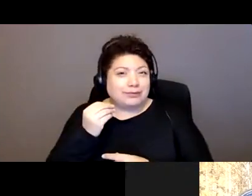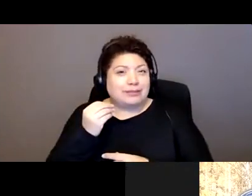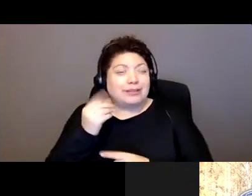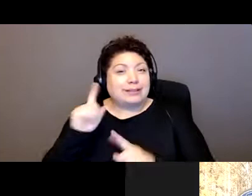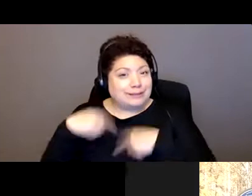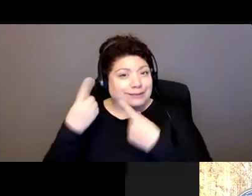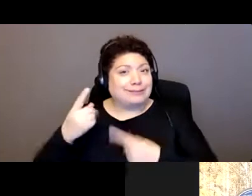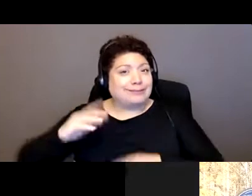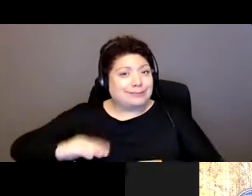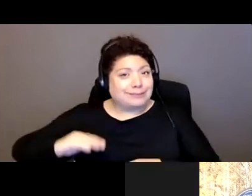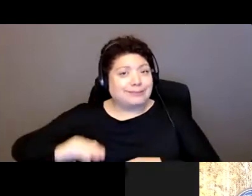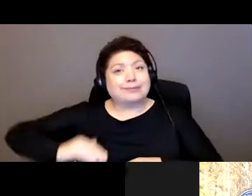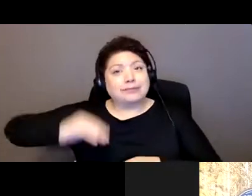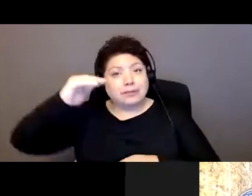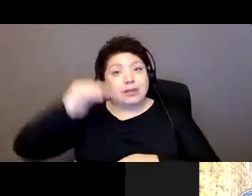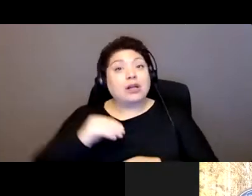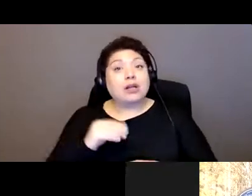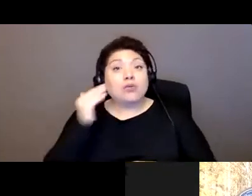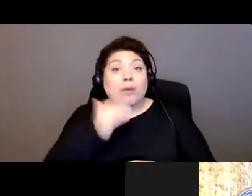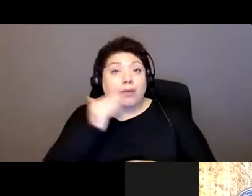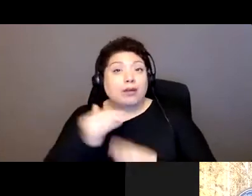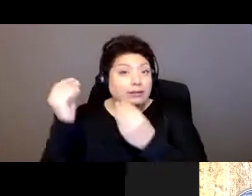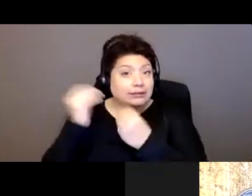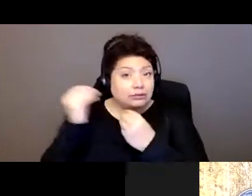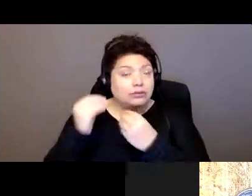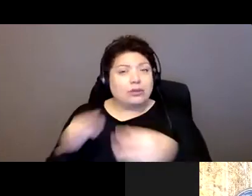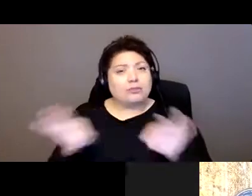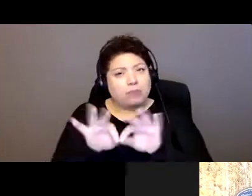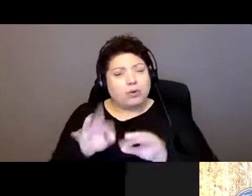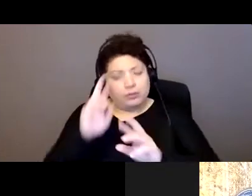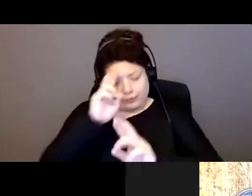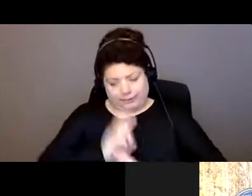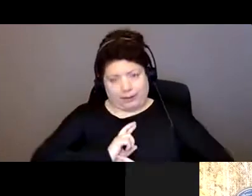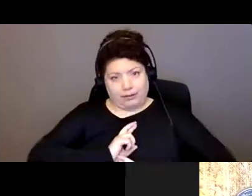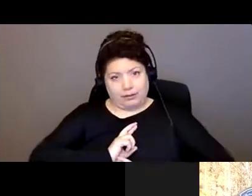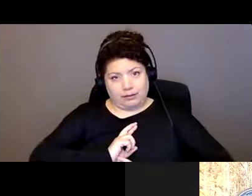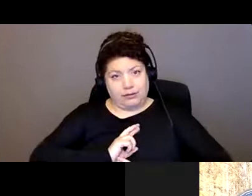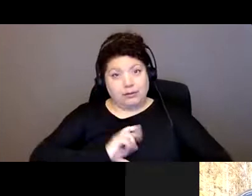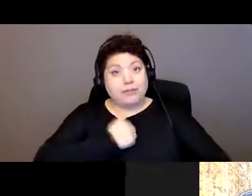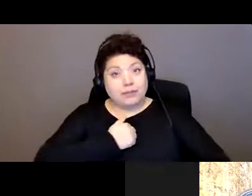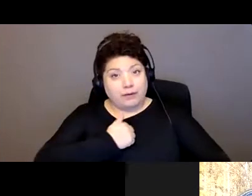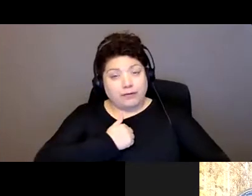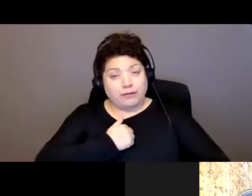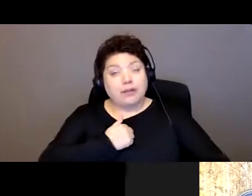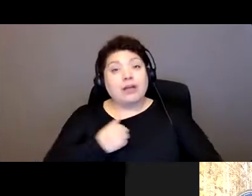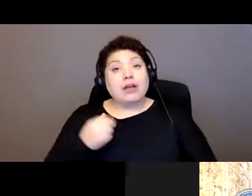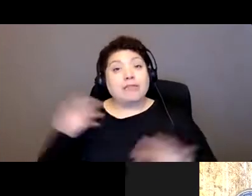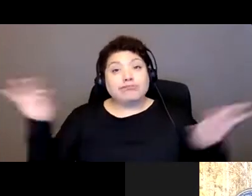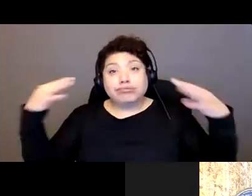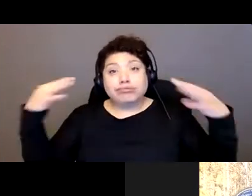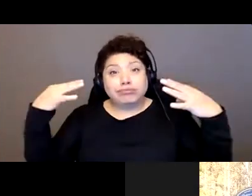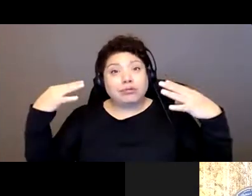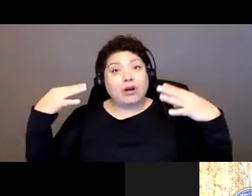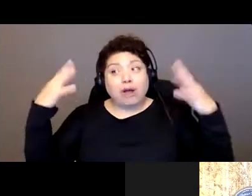My grandmother is the one that taught me to respect myself and not to care about what other people think of me.